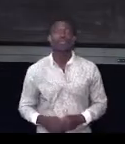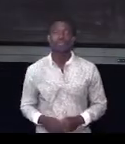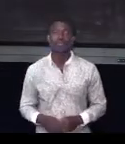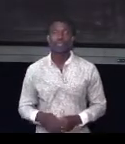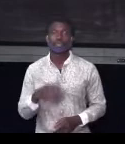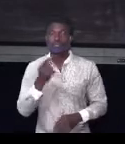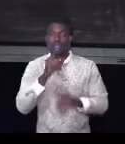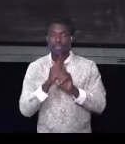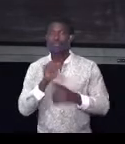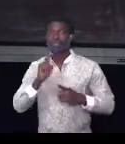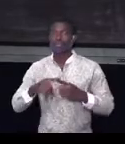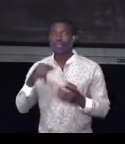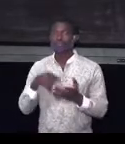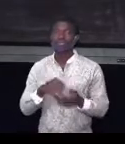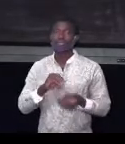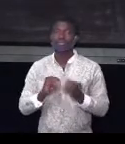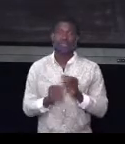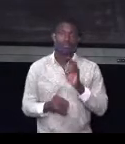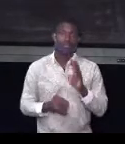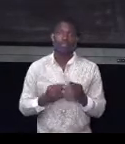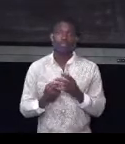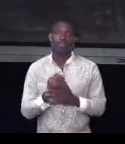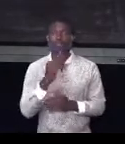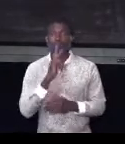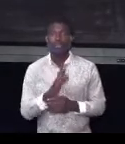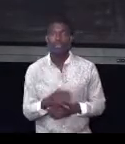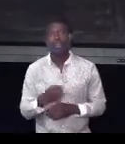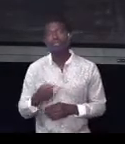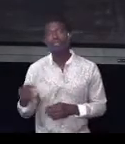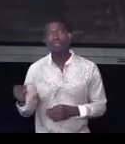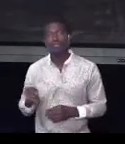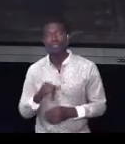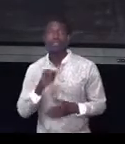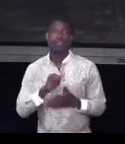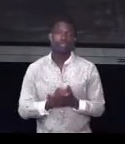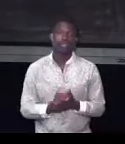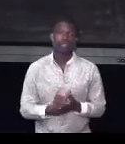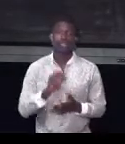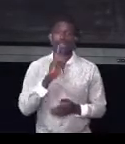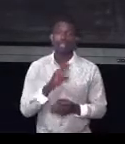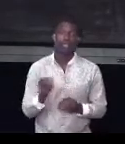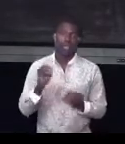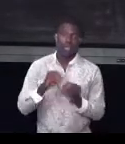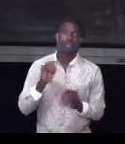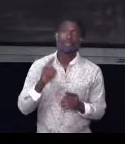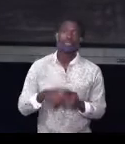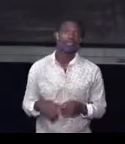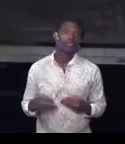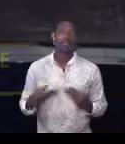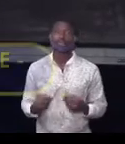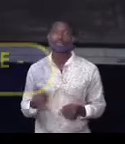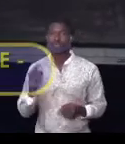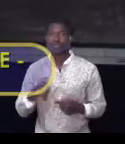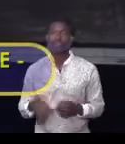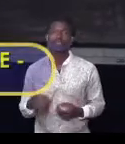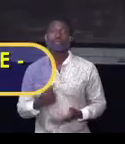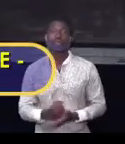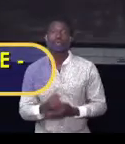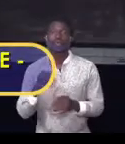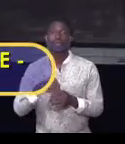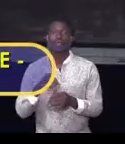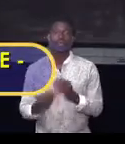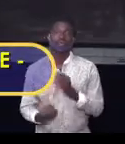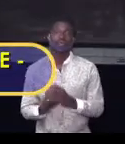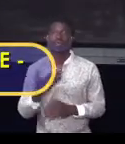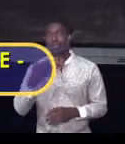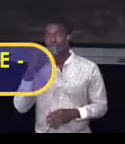questions. The answers to this: number 1, fertilizers are substances that are added to the soil to